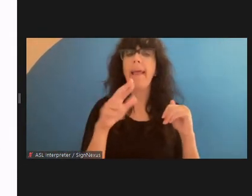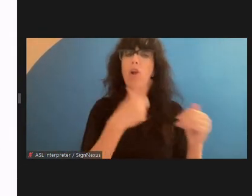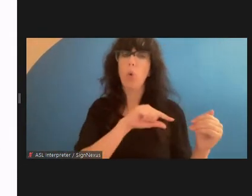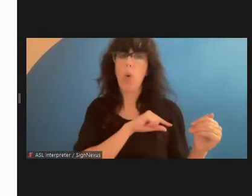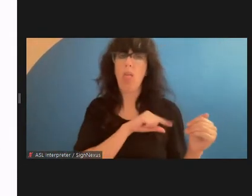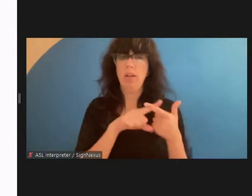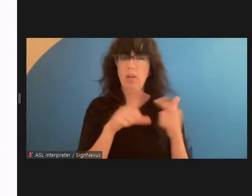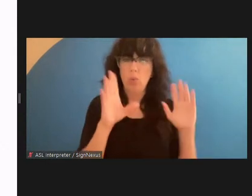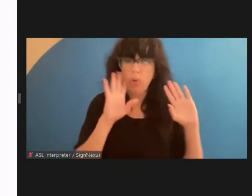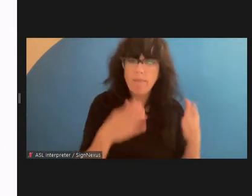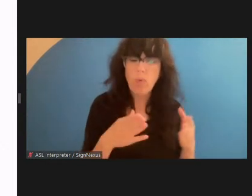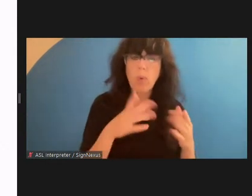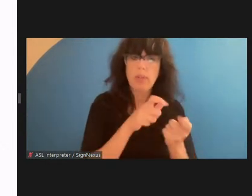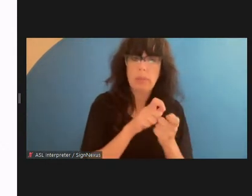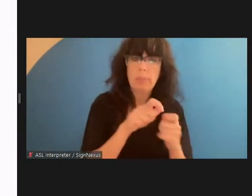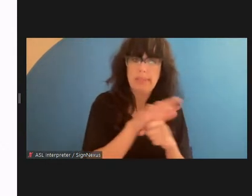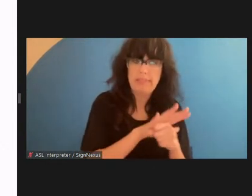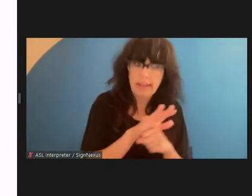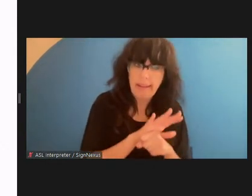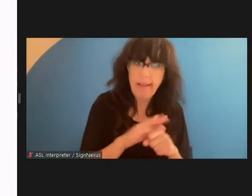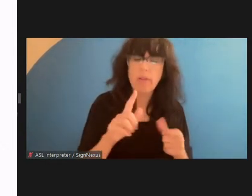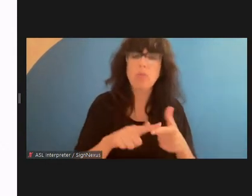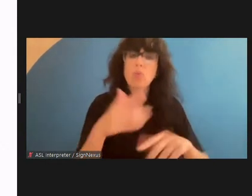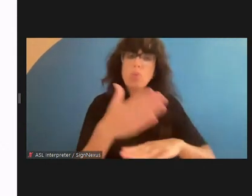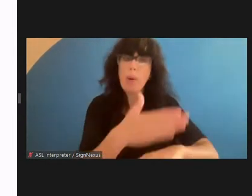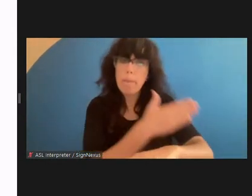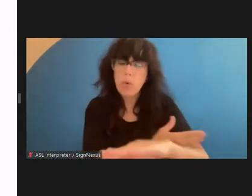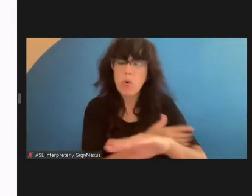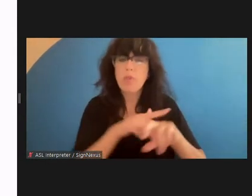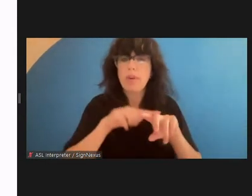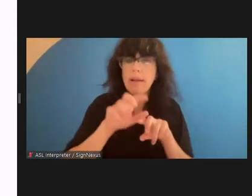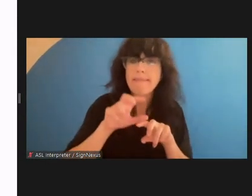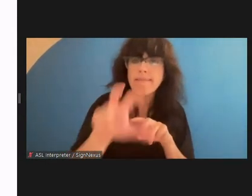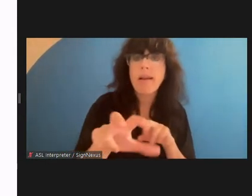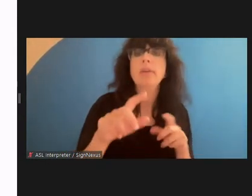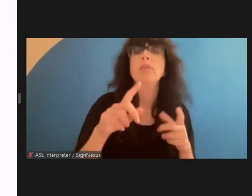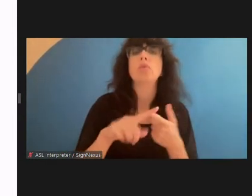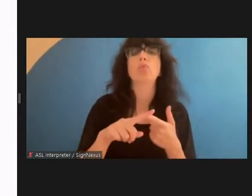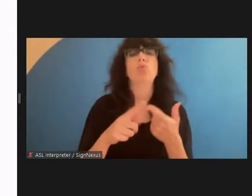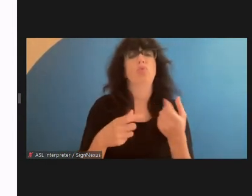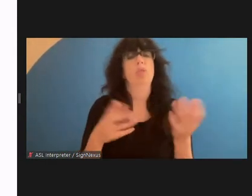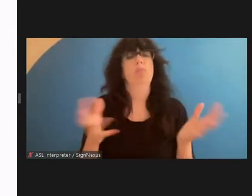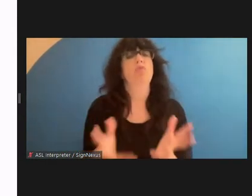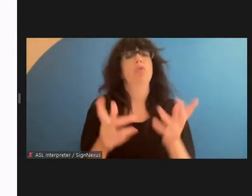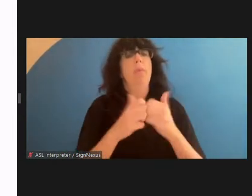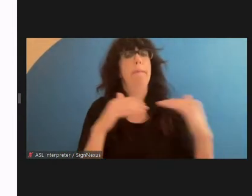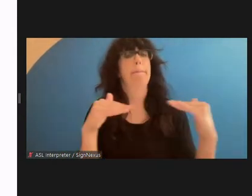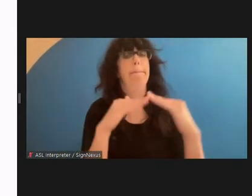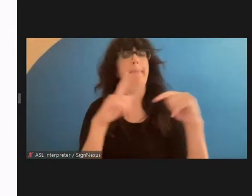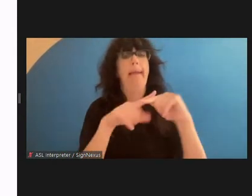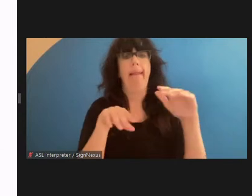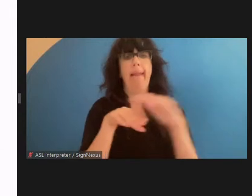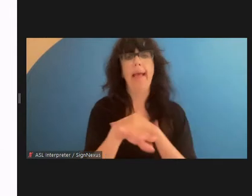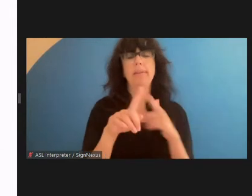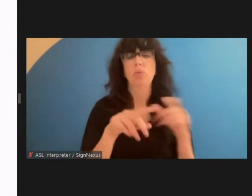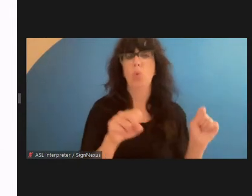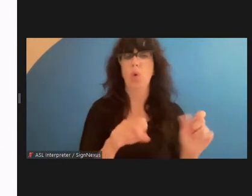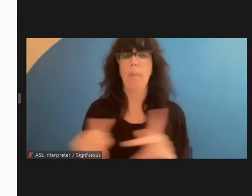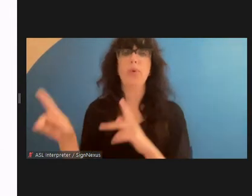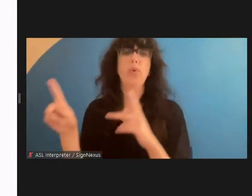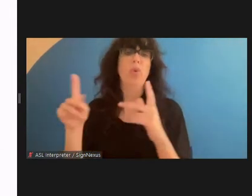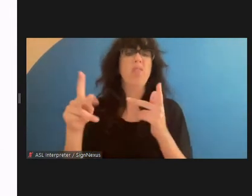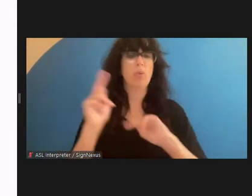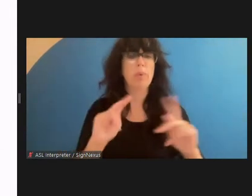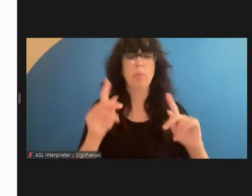areas which are then used to target improvements and investments to promote equity and access to opportunities in transit dependent